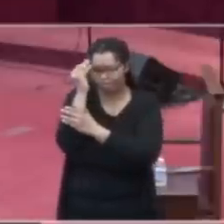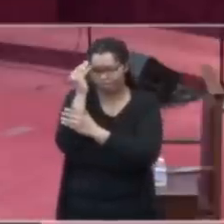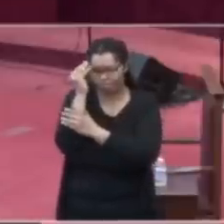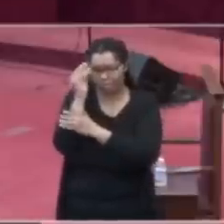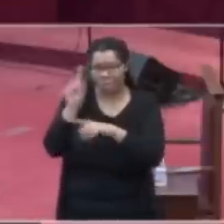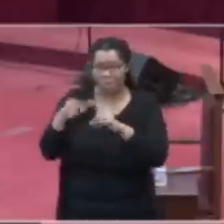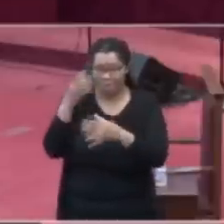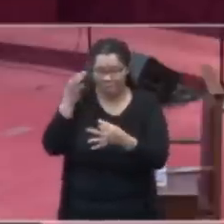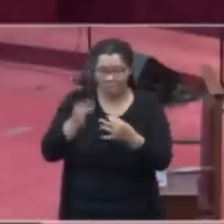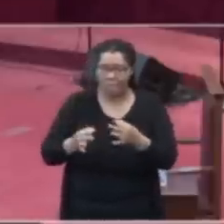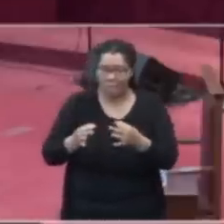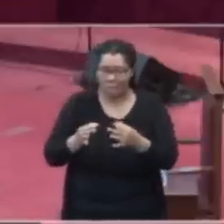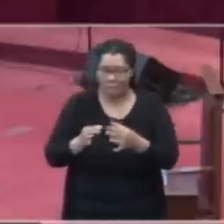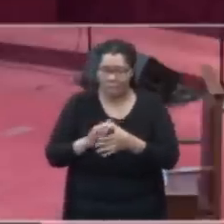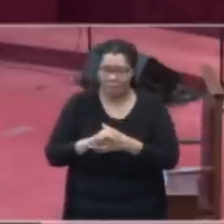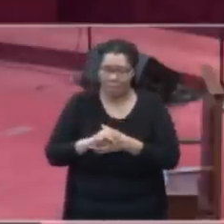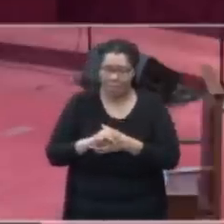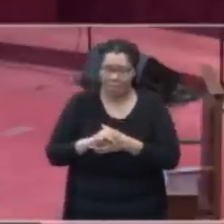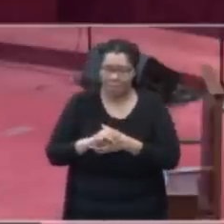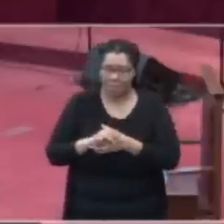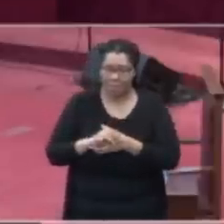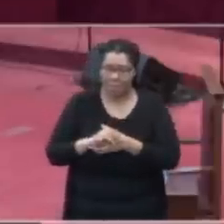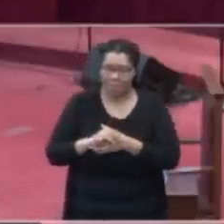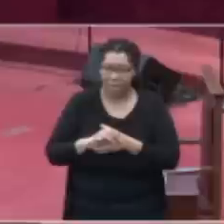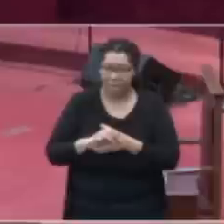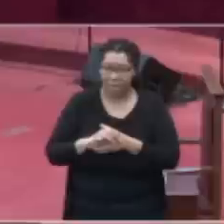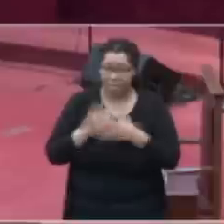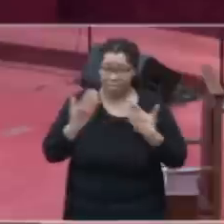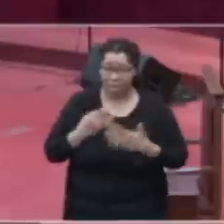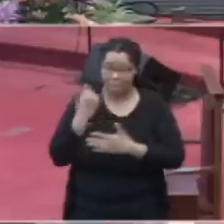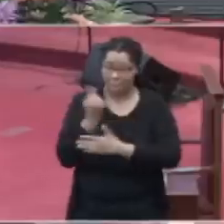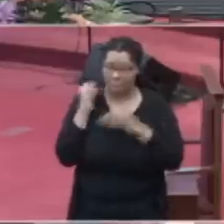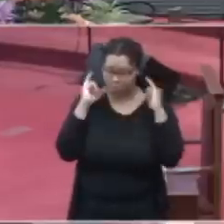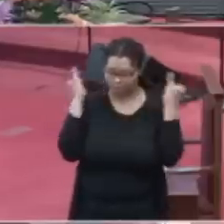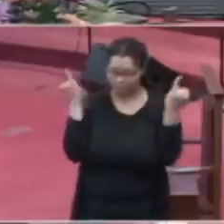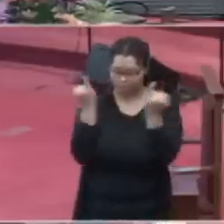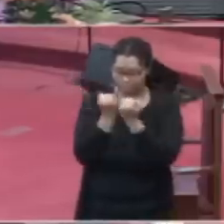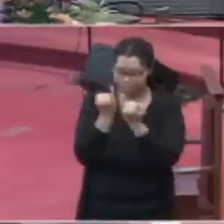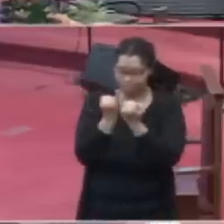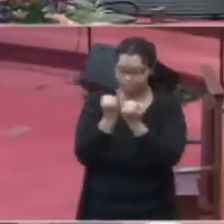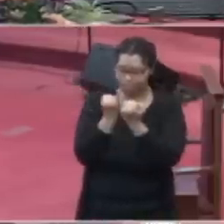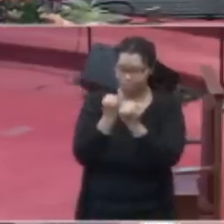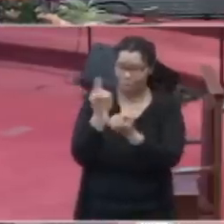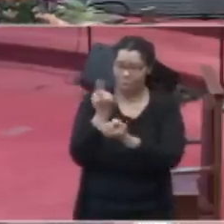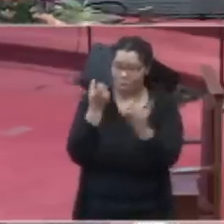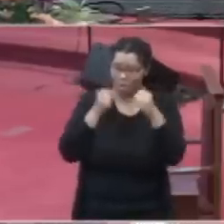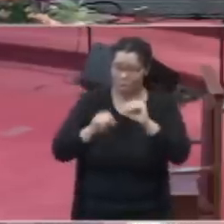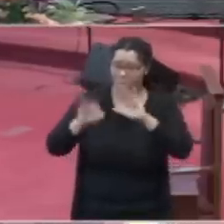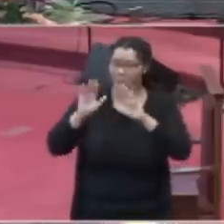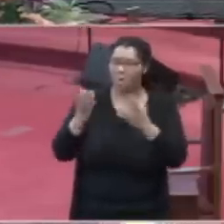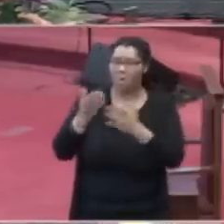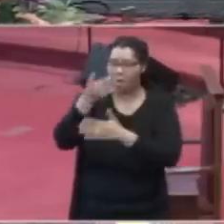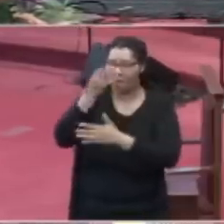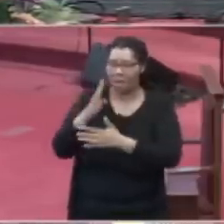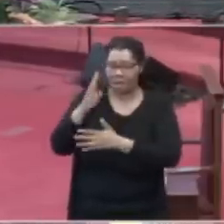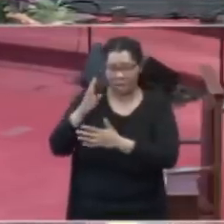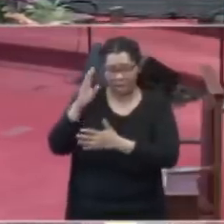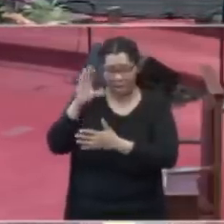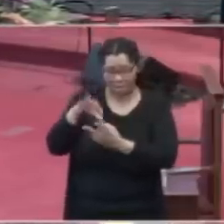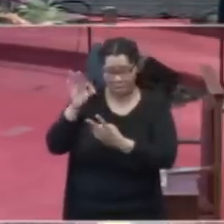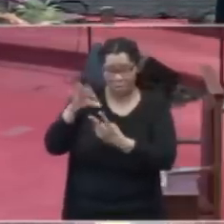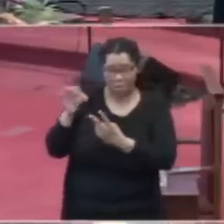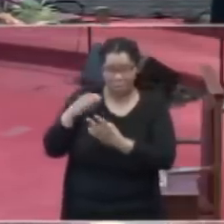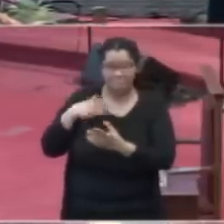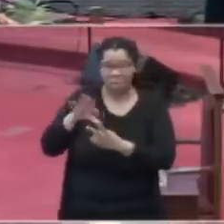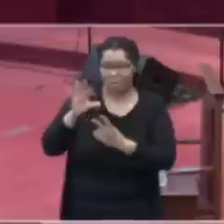I decide that I'm gonna submit to solitude and surrender only to the voice of God, choices come